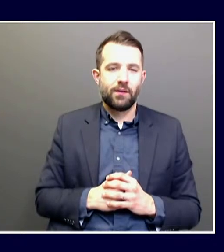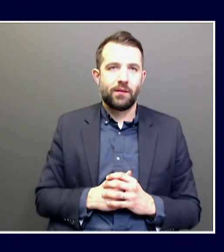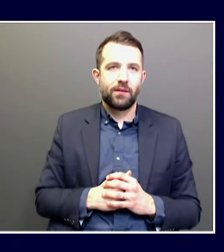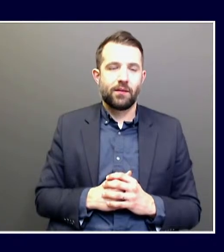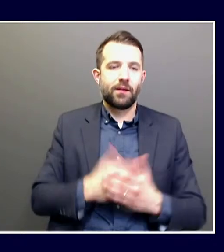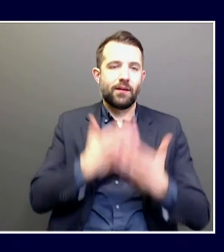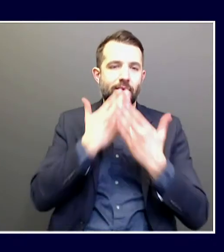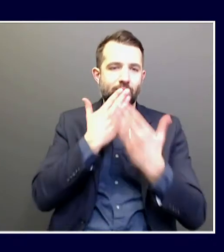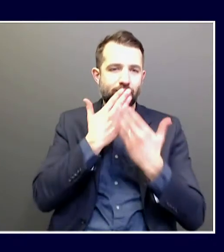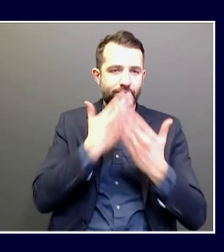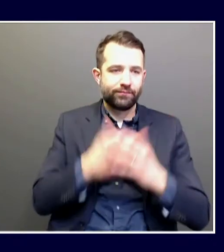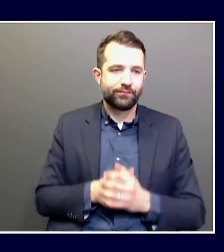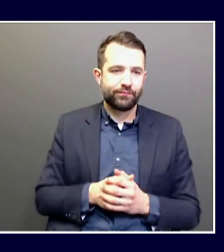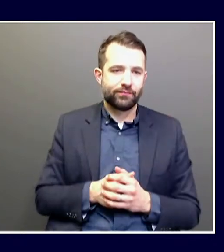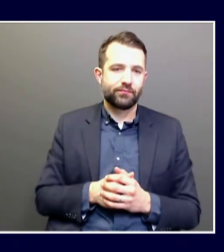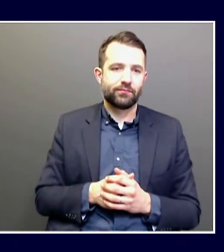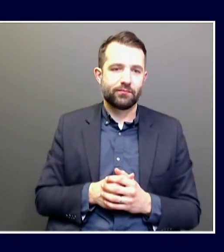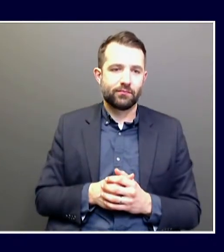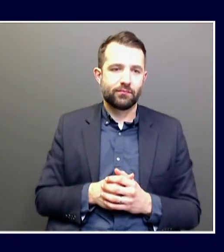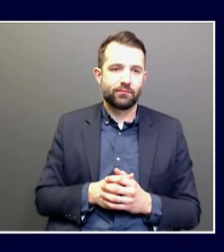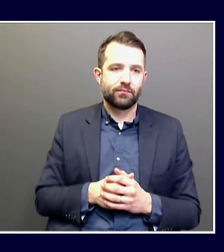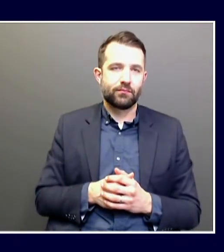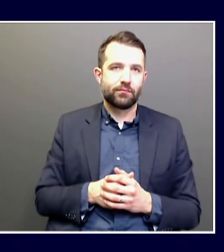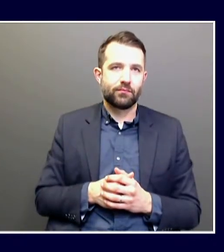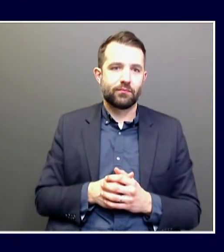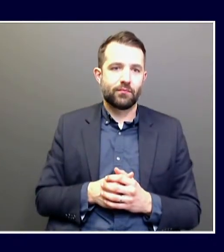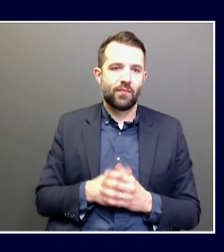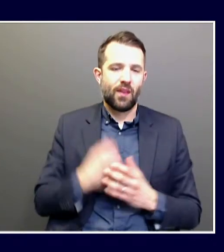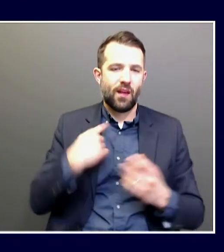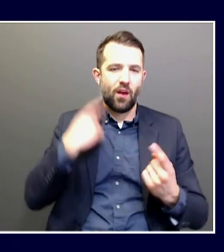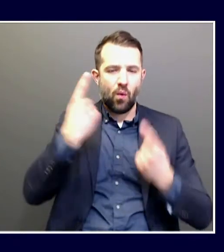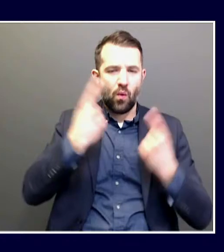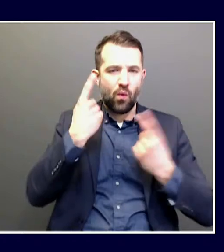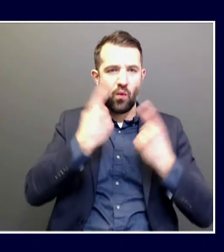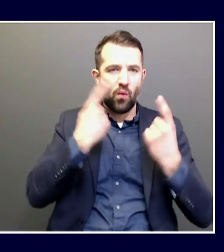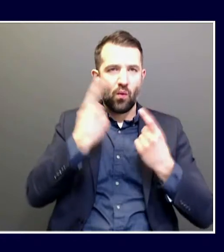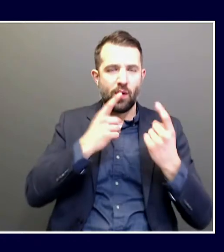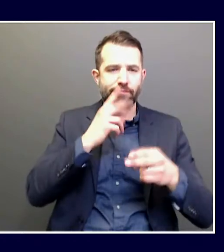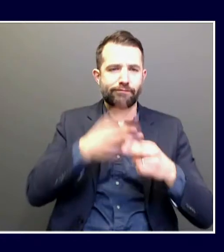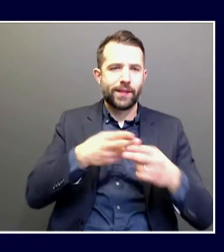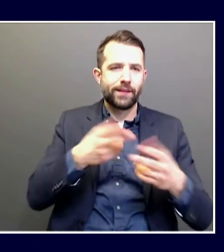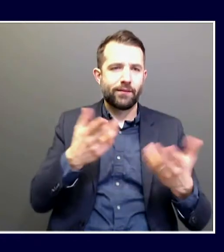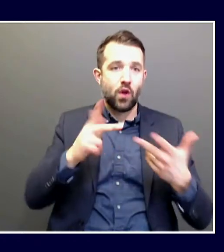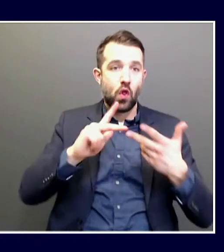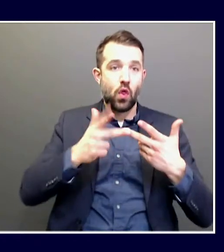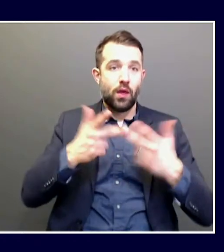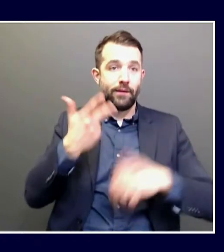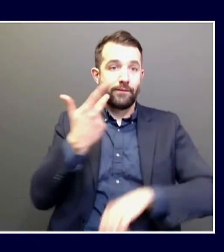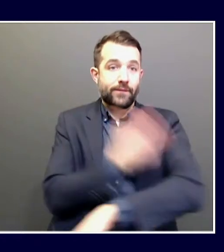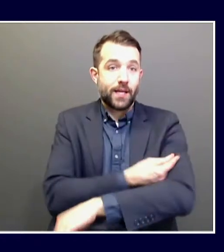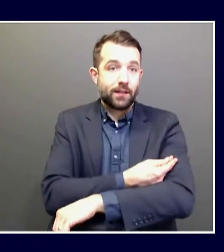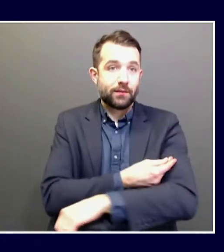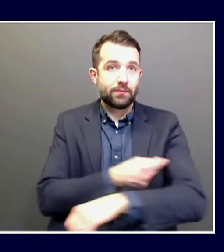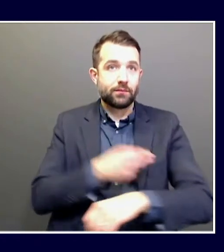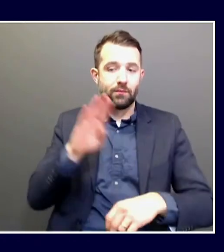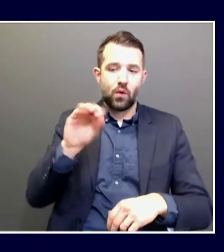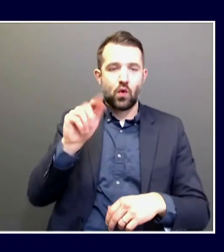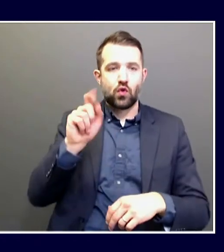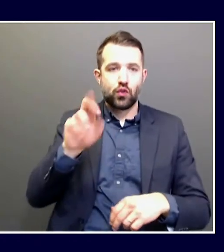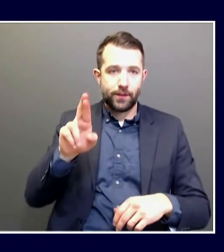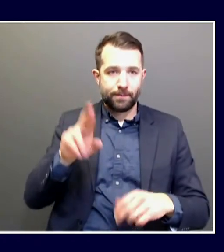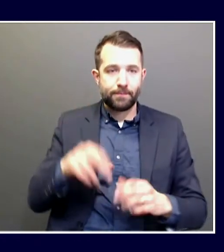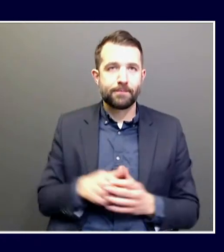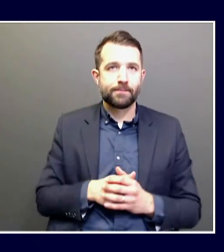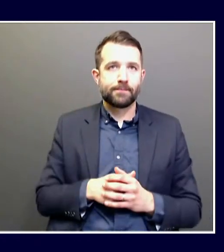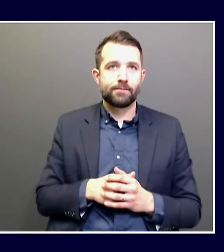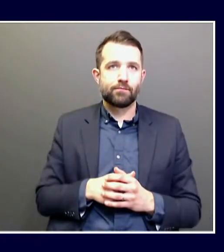Shah. I was wondering if you could talk a little bit about booster shots. I'm going to take a couple of viewer questions here and try to mash them together. And just what have you